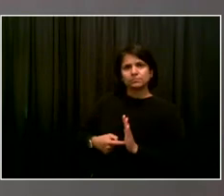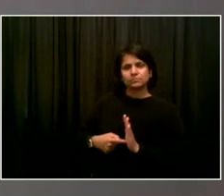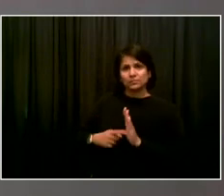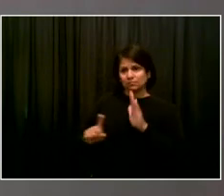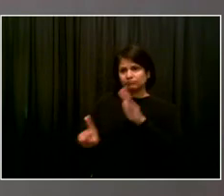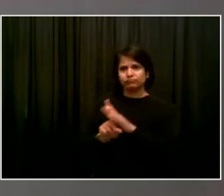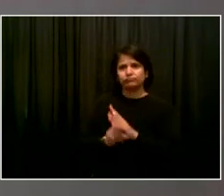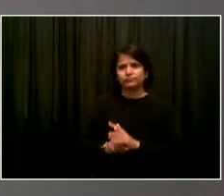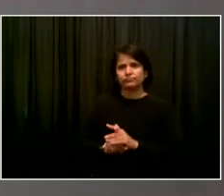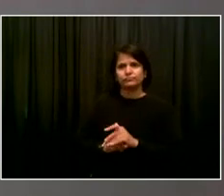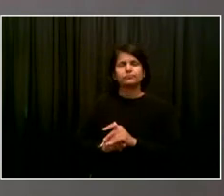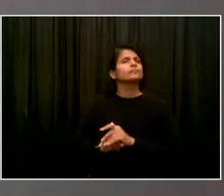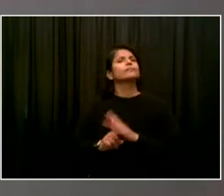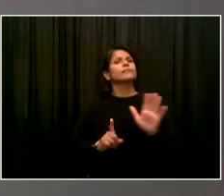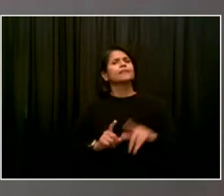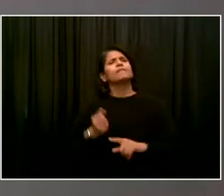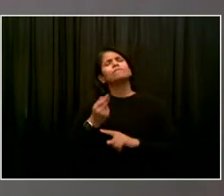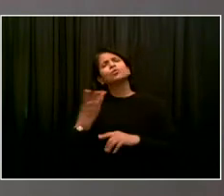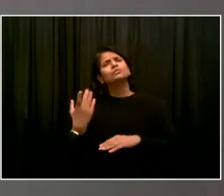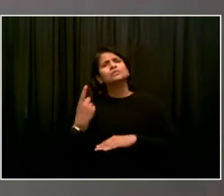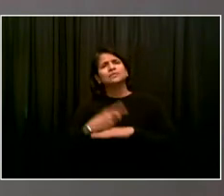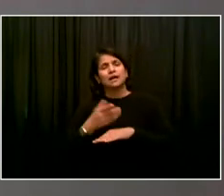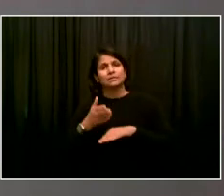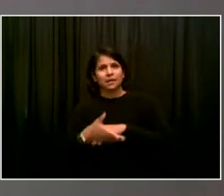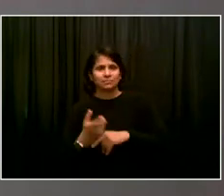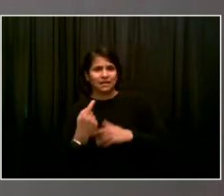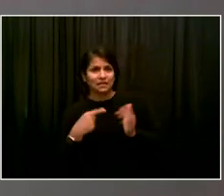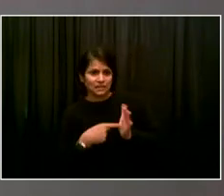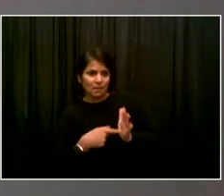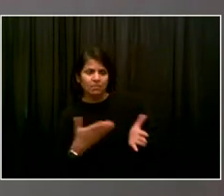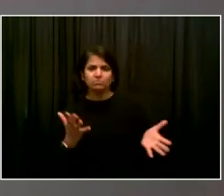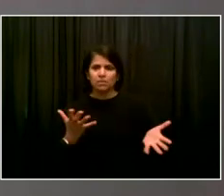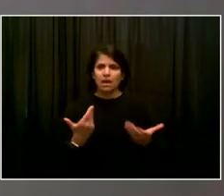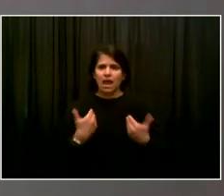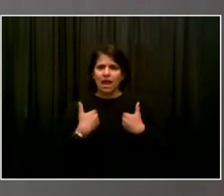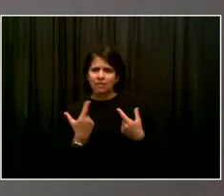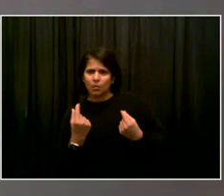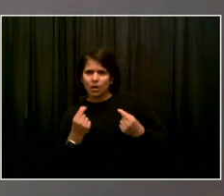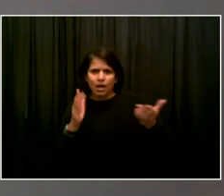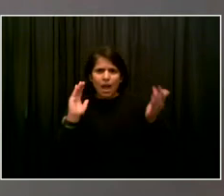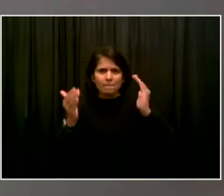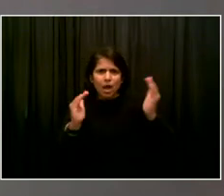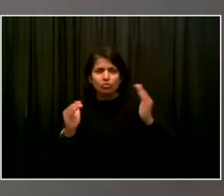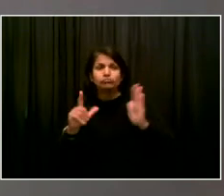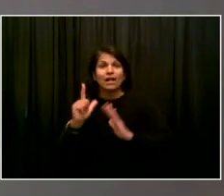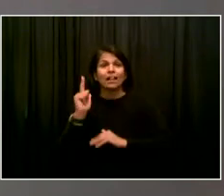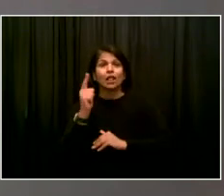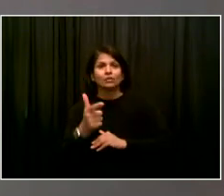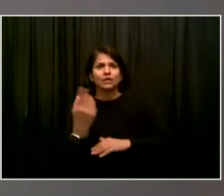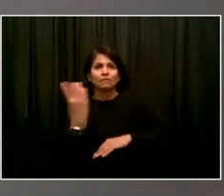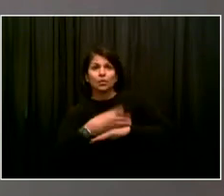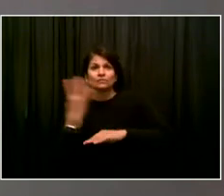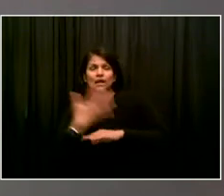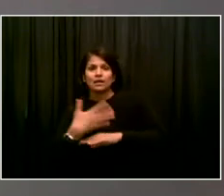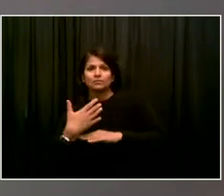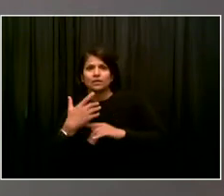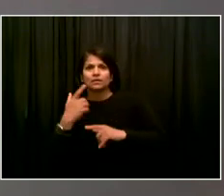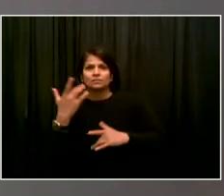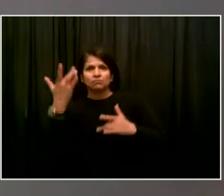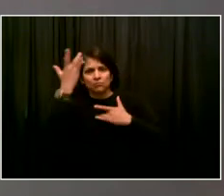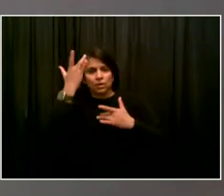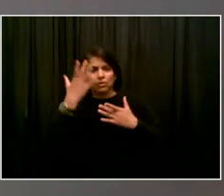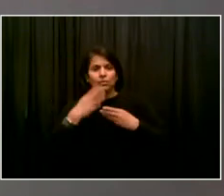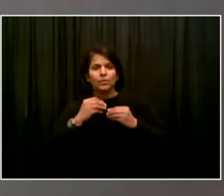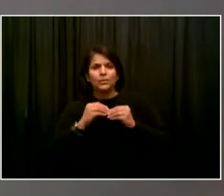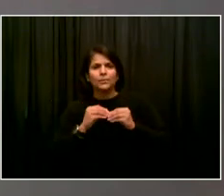course, they are not any more highly transmissible. There are still